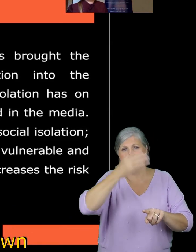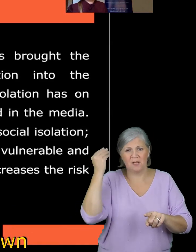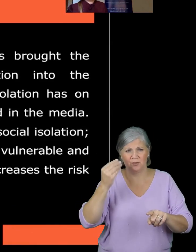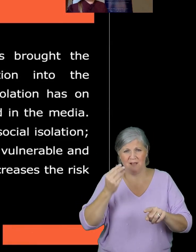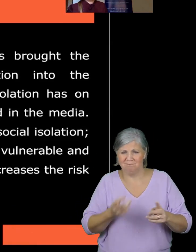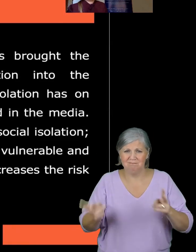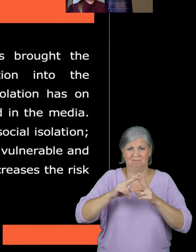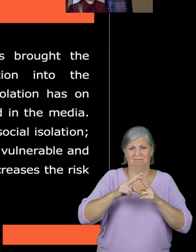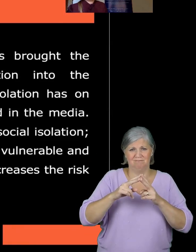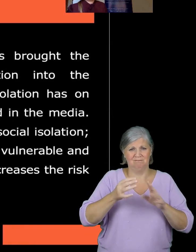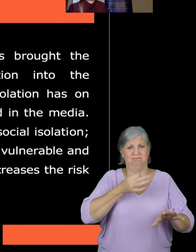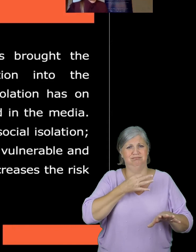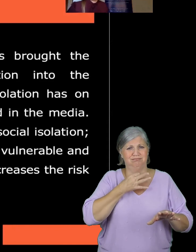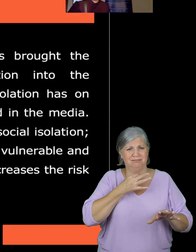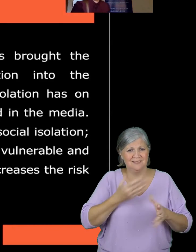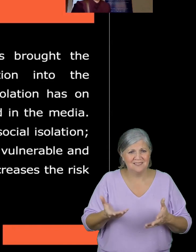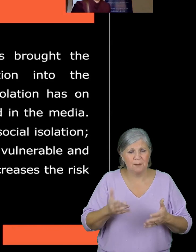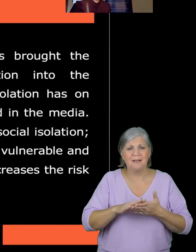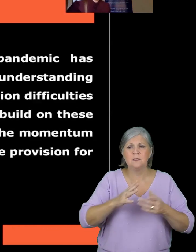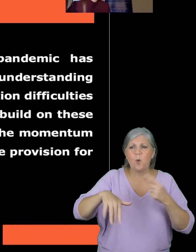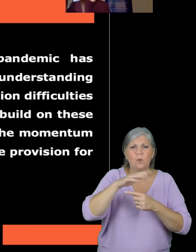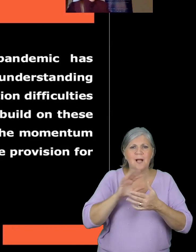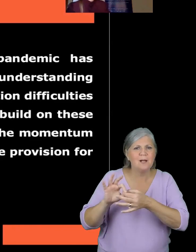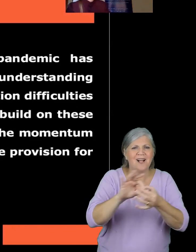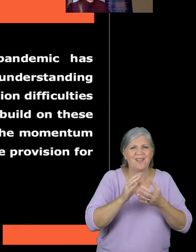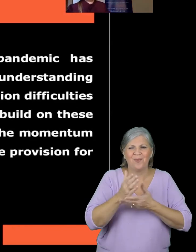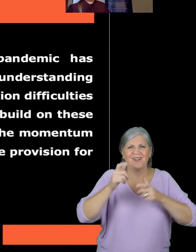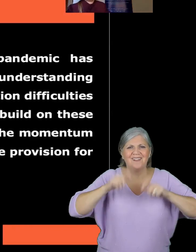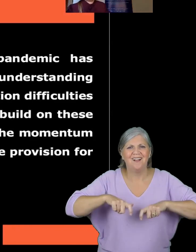during lockdown increases the risk even further.